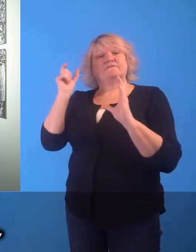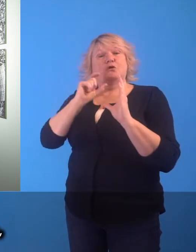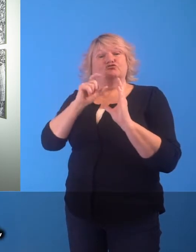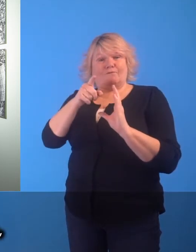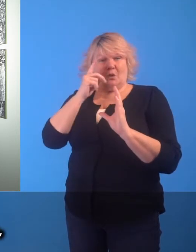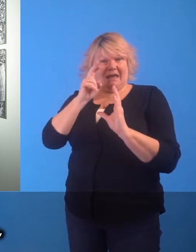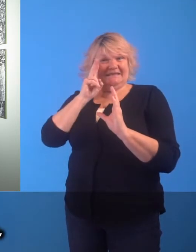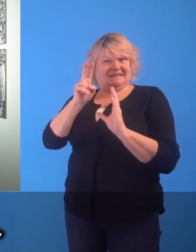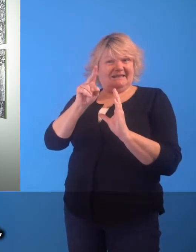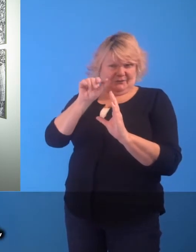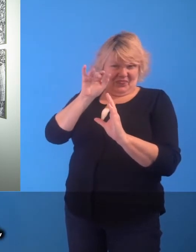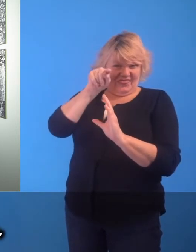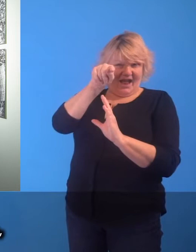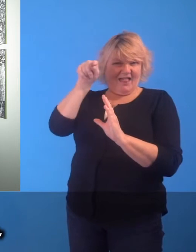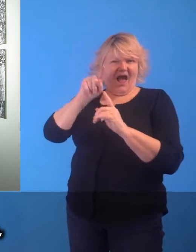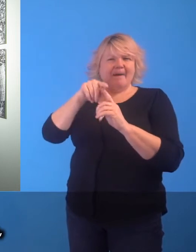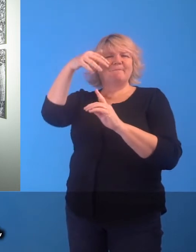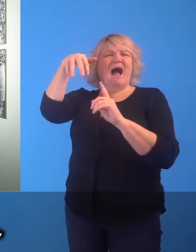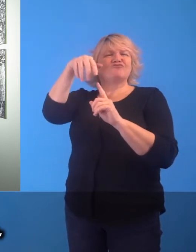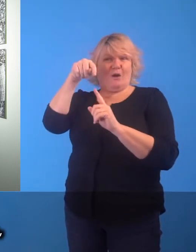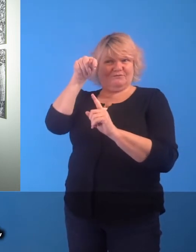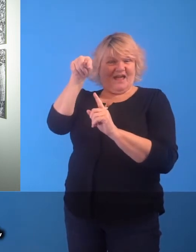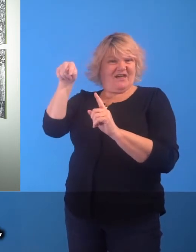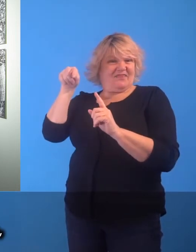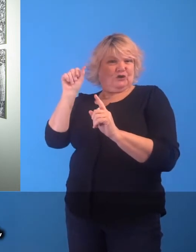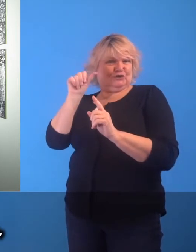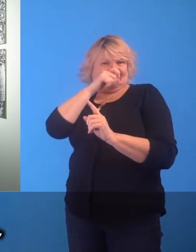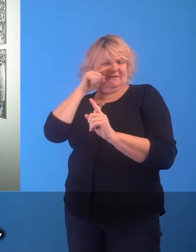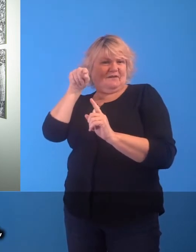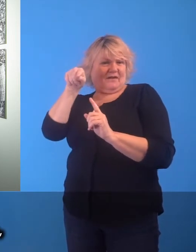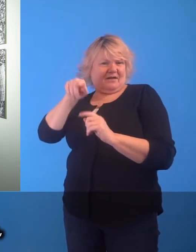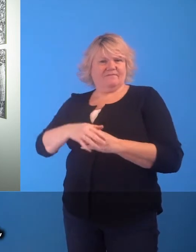She can be seen in the backgrounds of several photos,